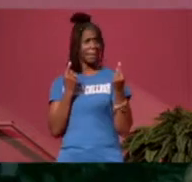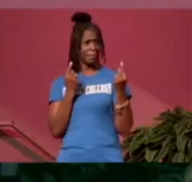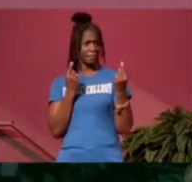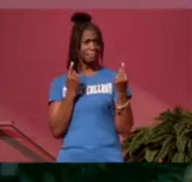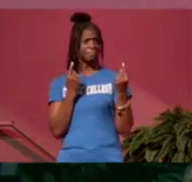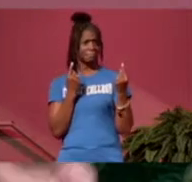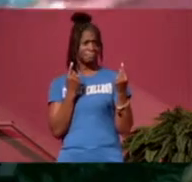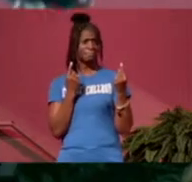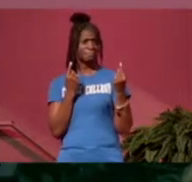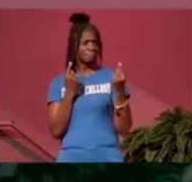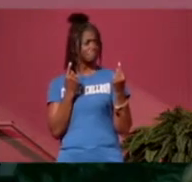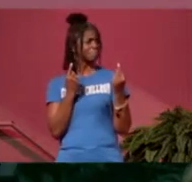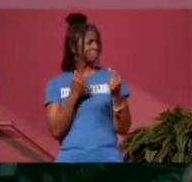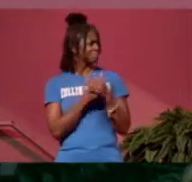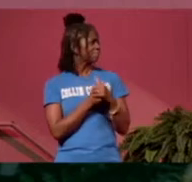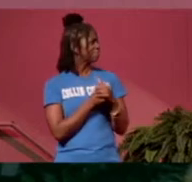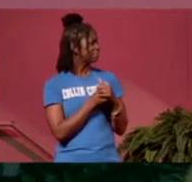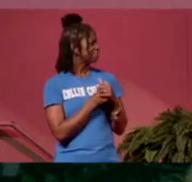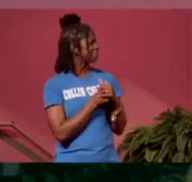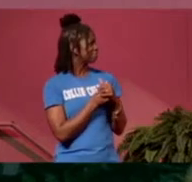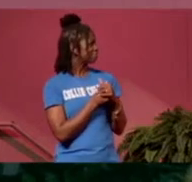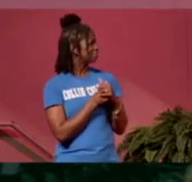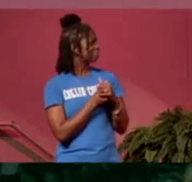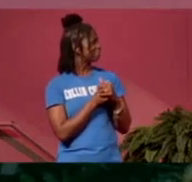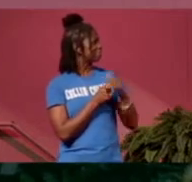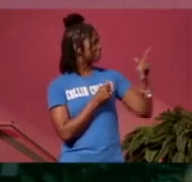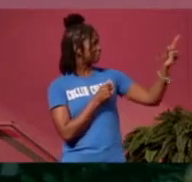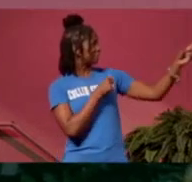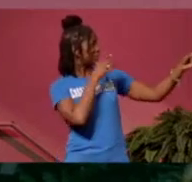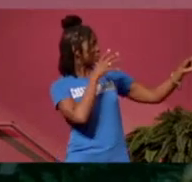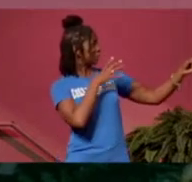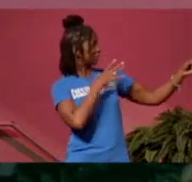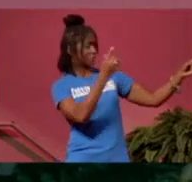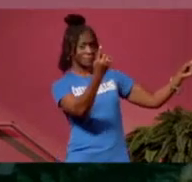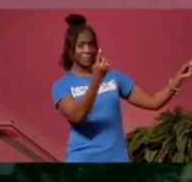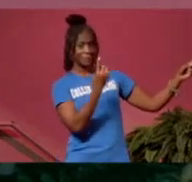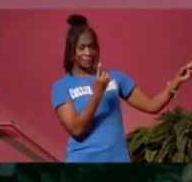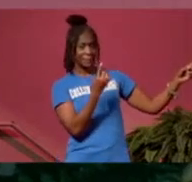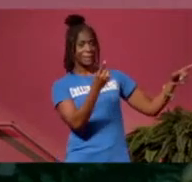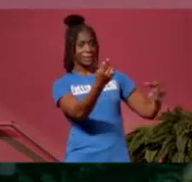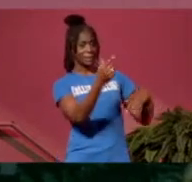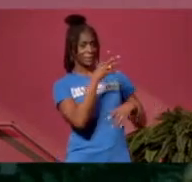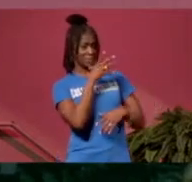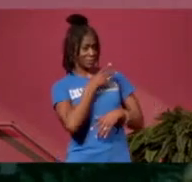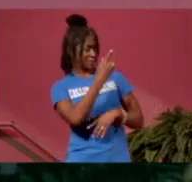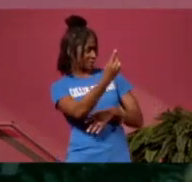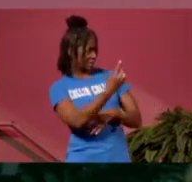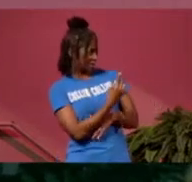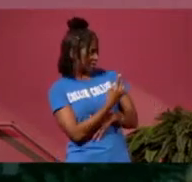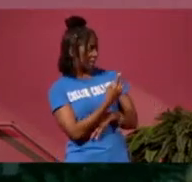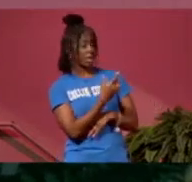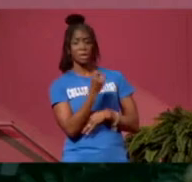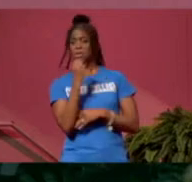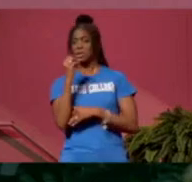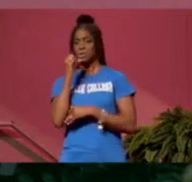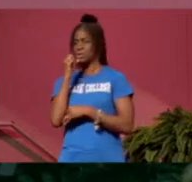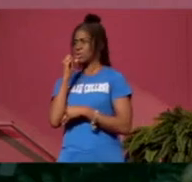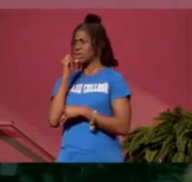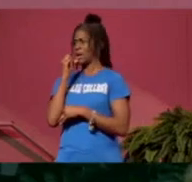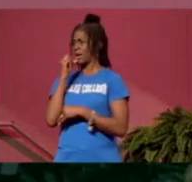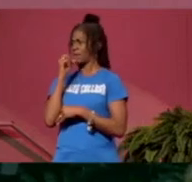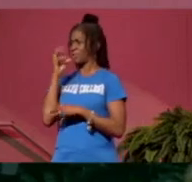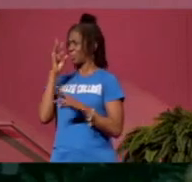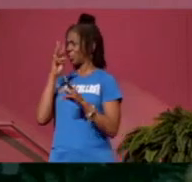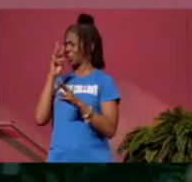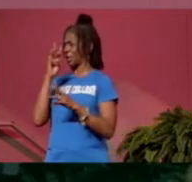they come. Come on, she's already come. She's broken the ice. So you don't have to even worry this morning. You don't have to